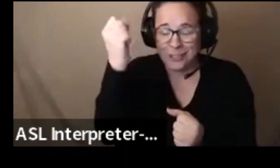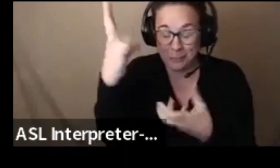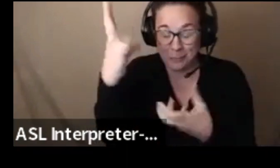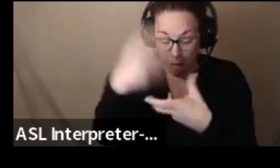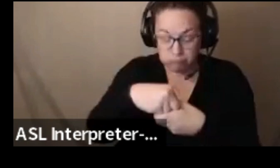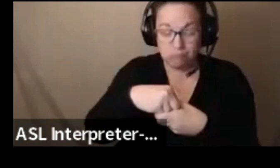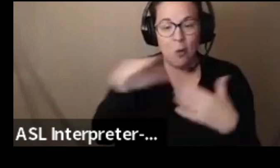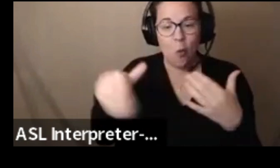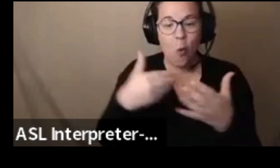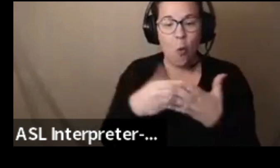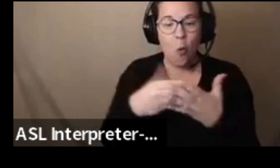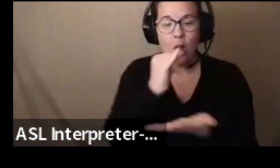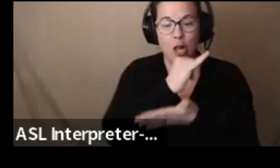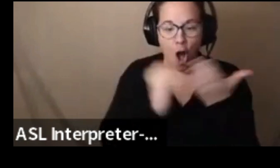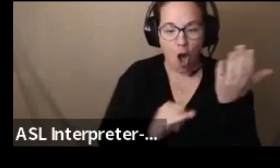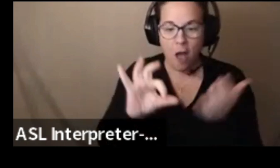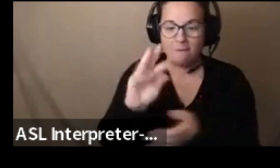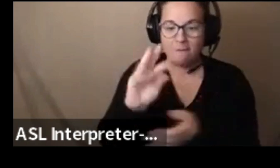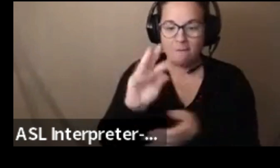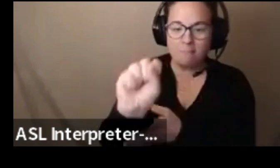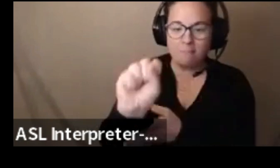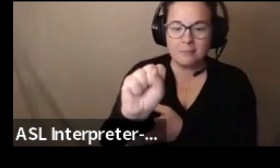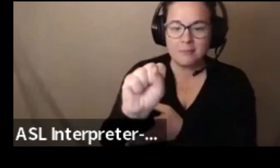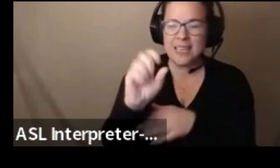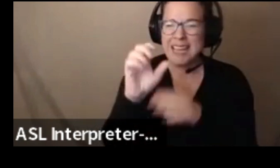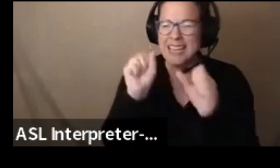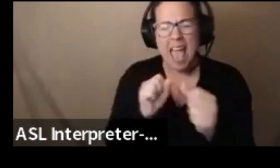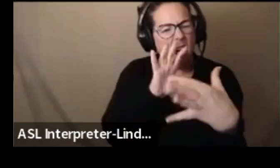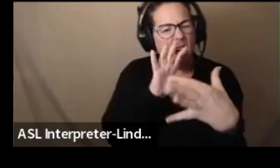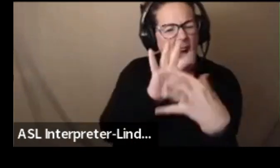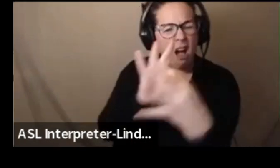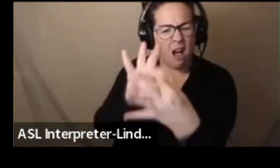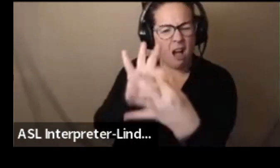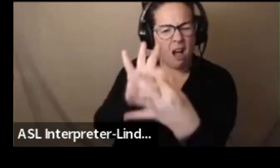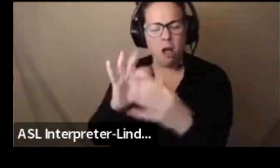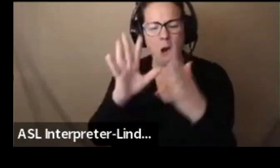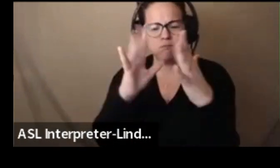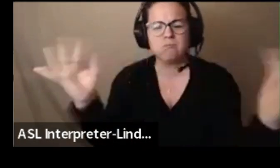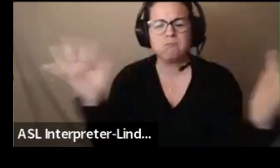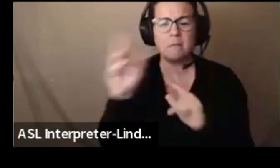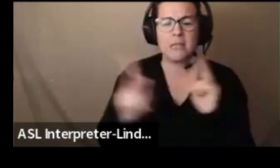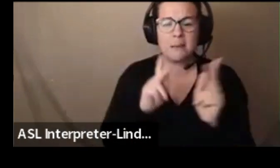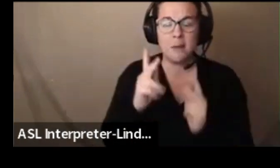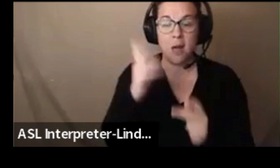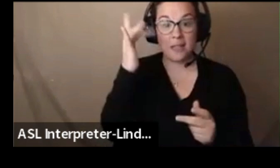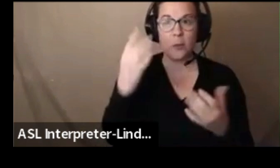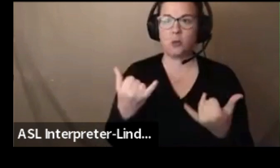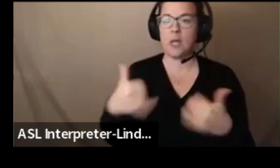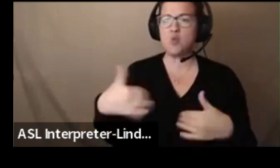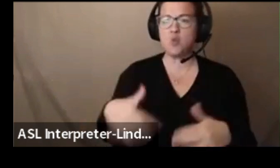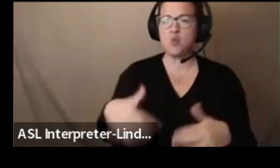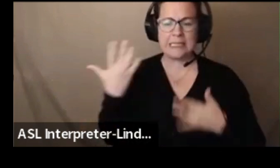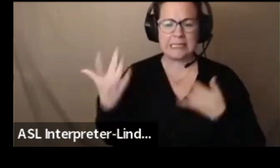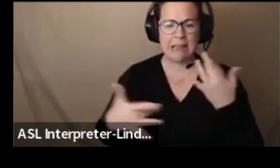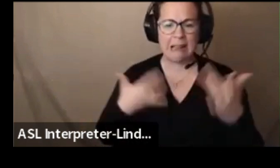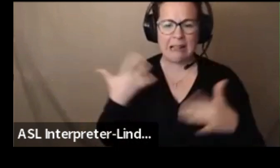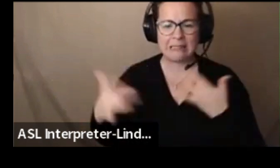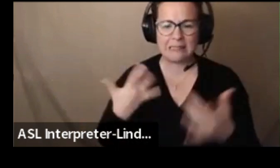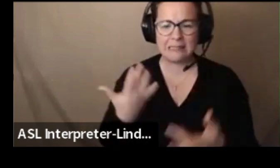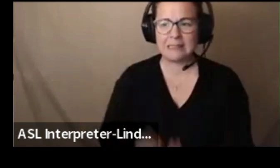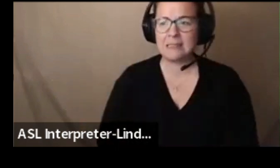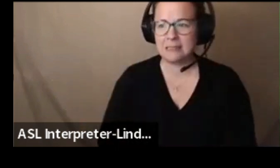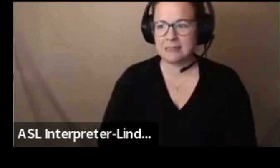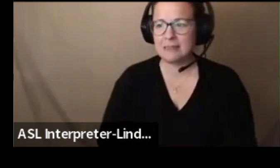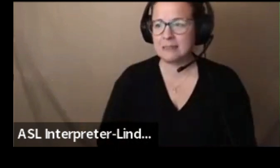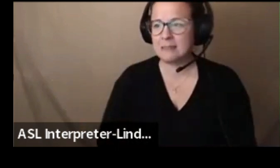speak to every single kind of person, which is what makes this so exciting. And